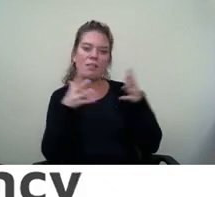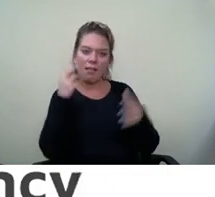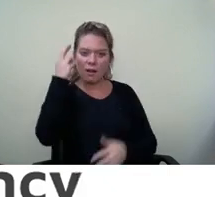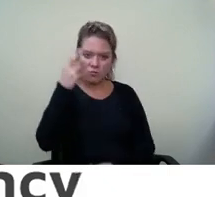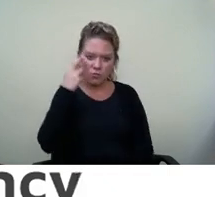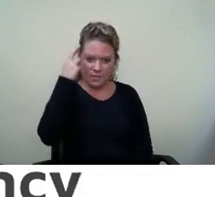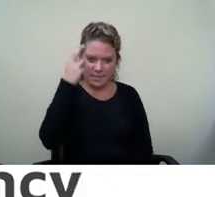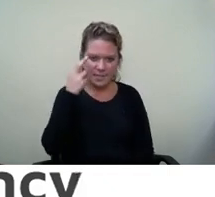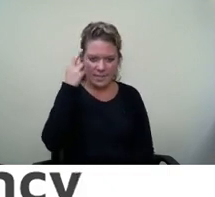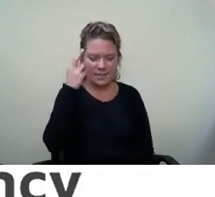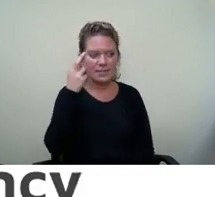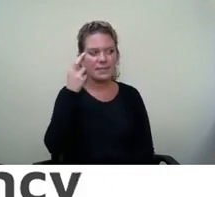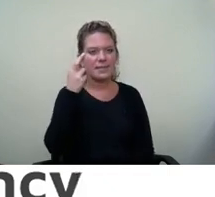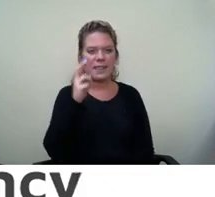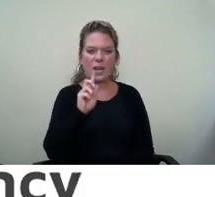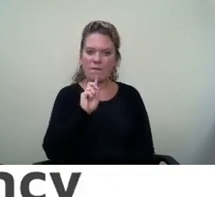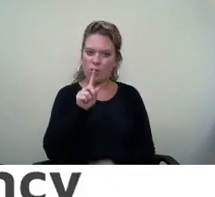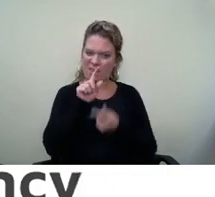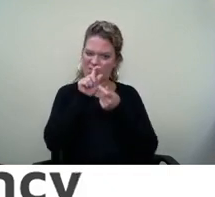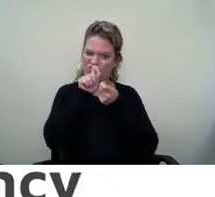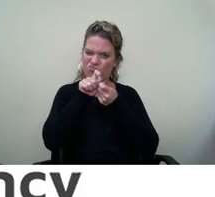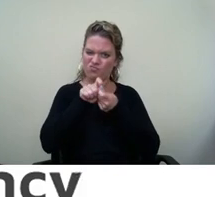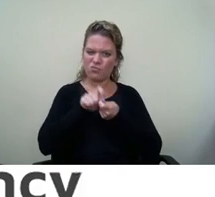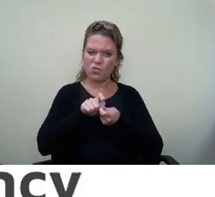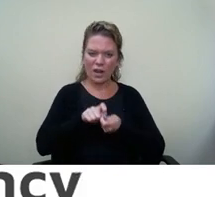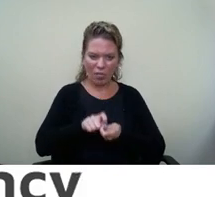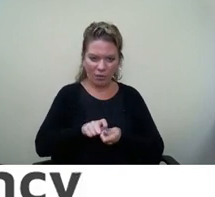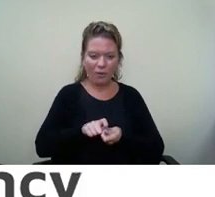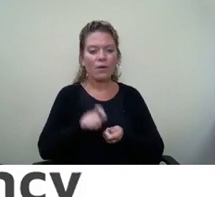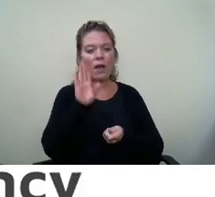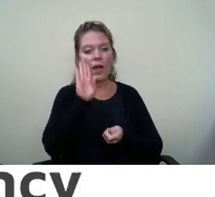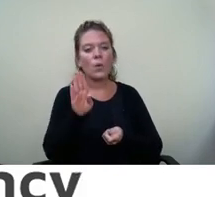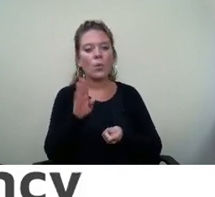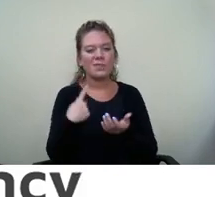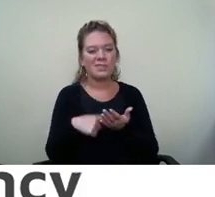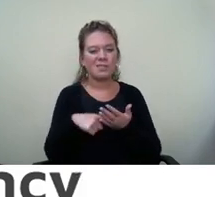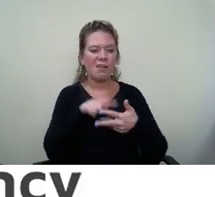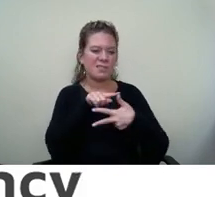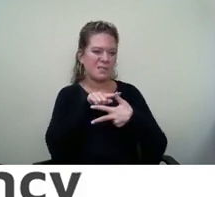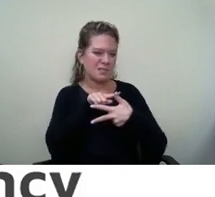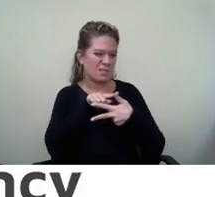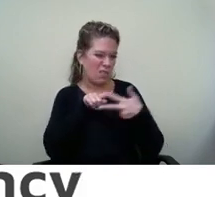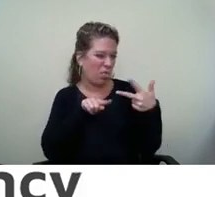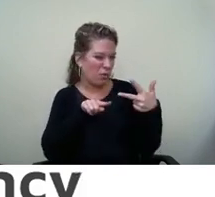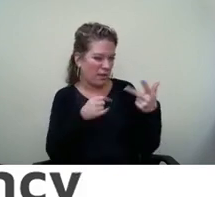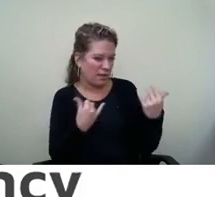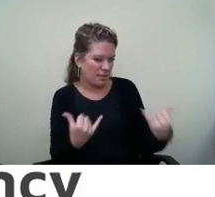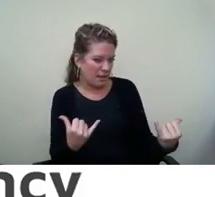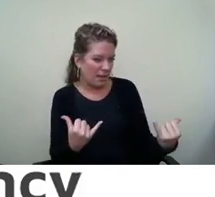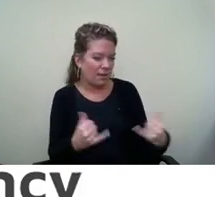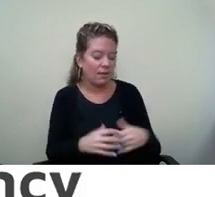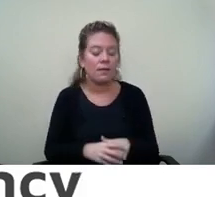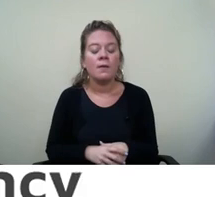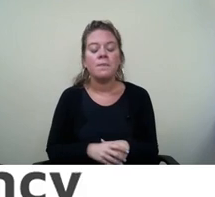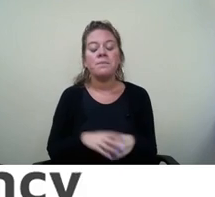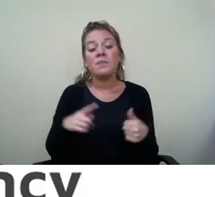reasons that are very, very granular. And I'm going to cover like 3 of these today. So the